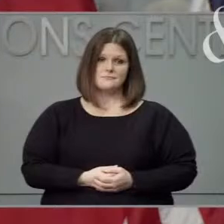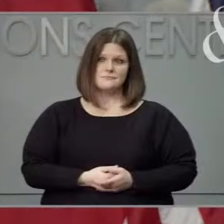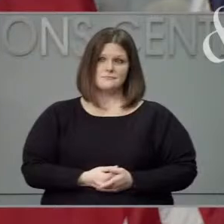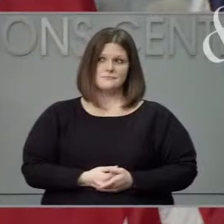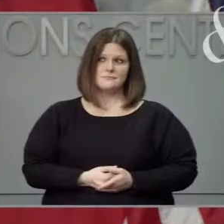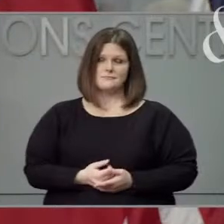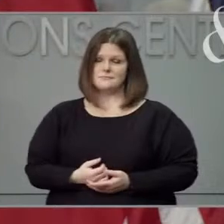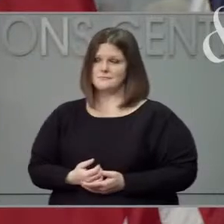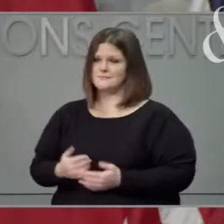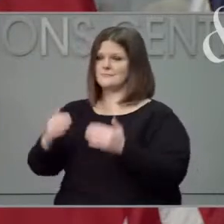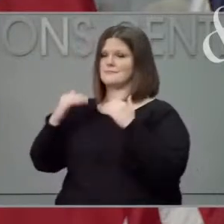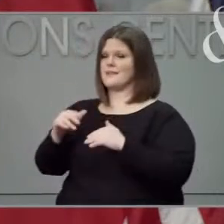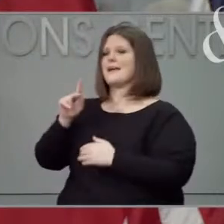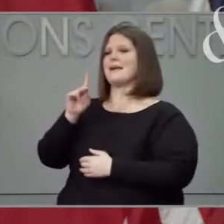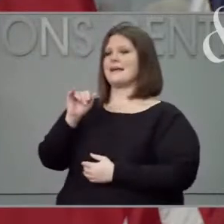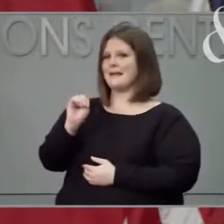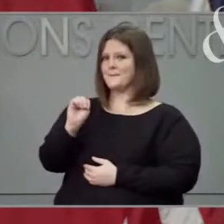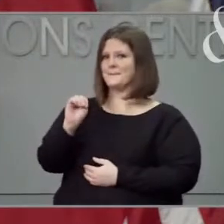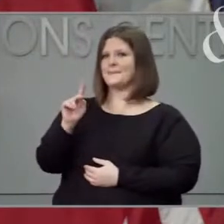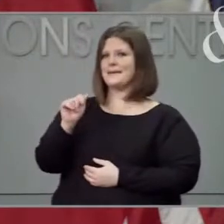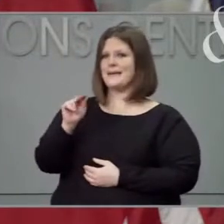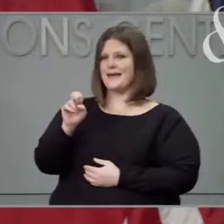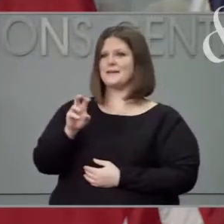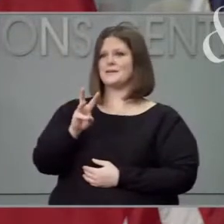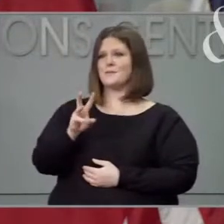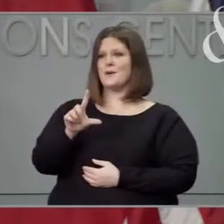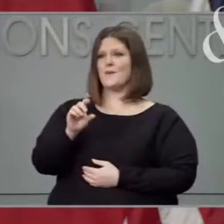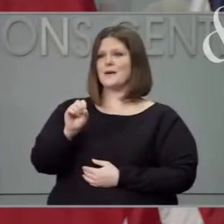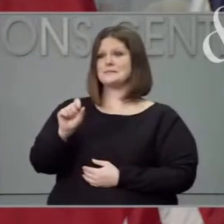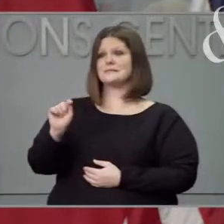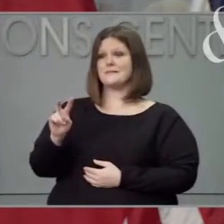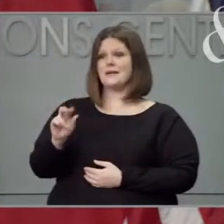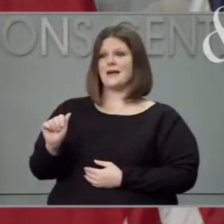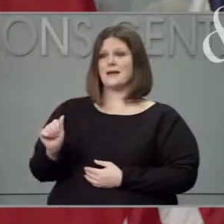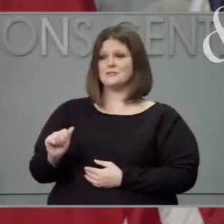Next question is from Kim King, WLOS TV, Asheville.